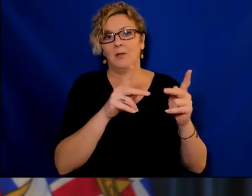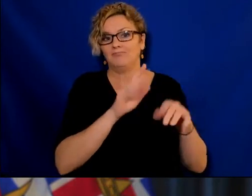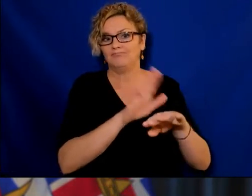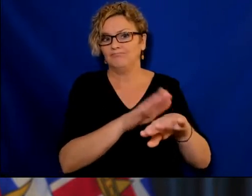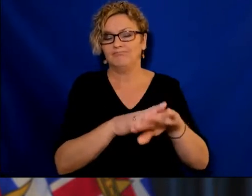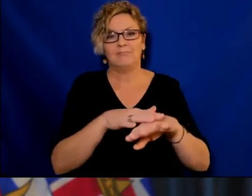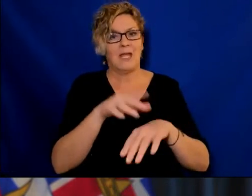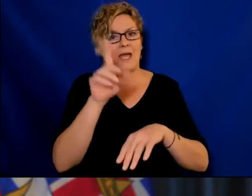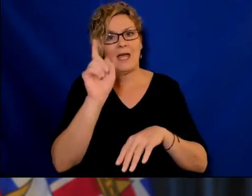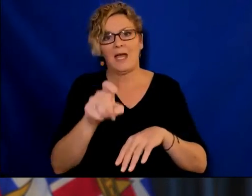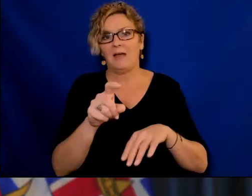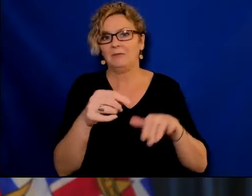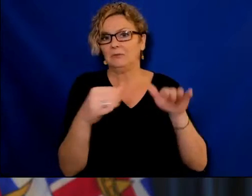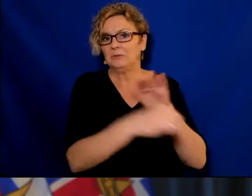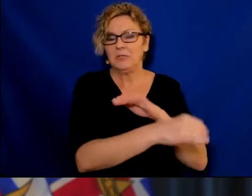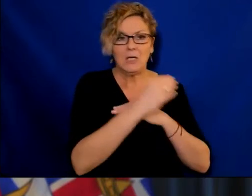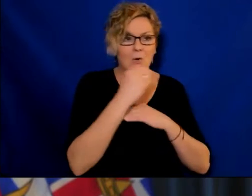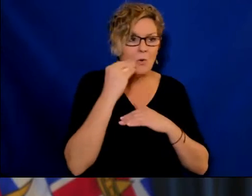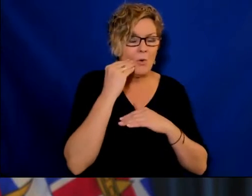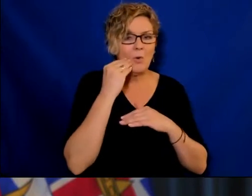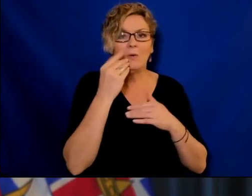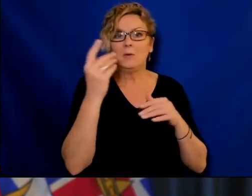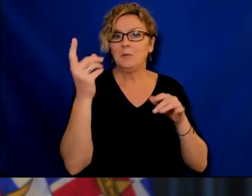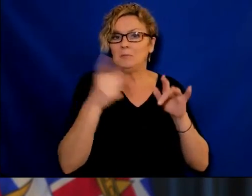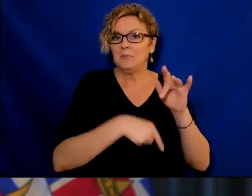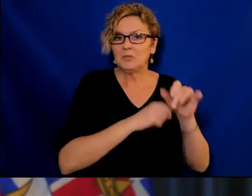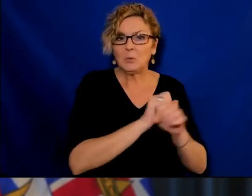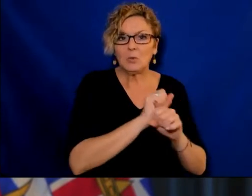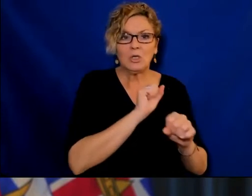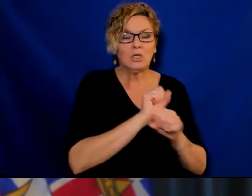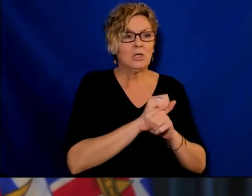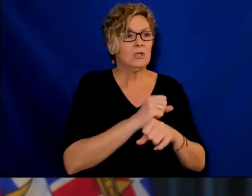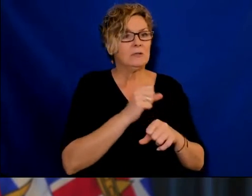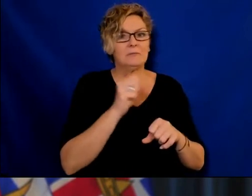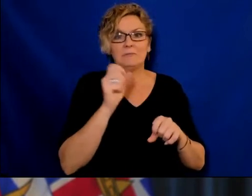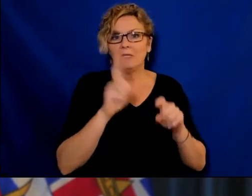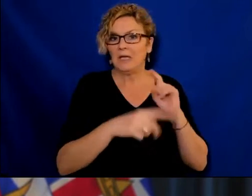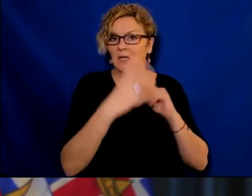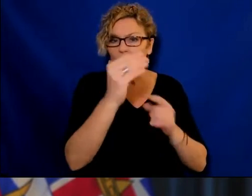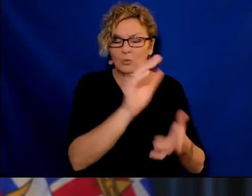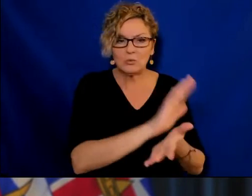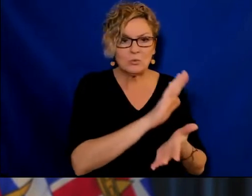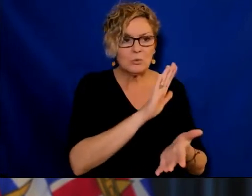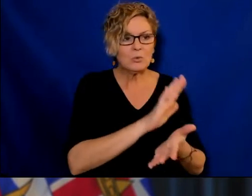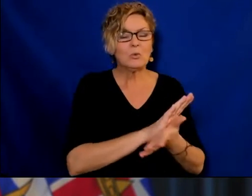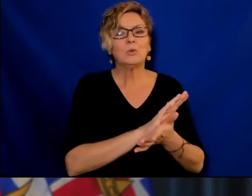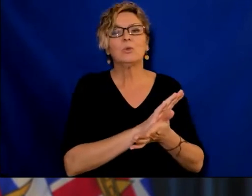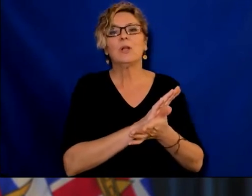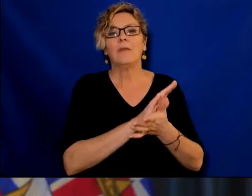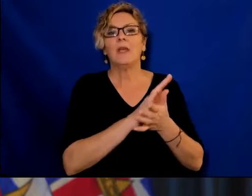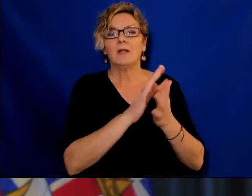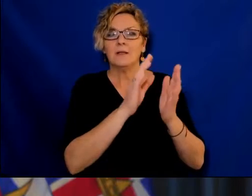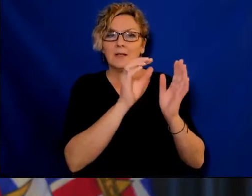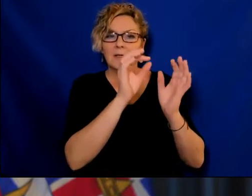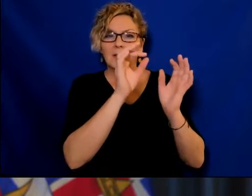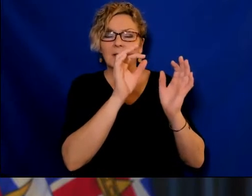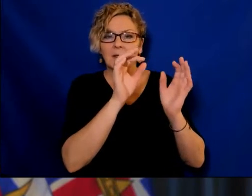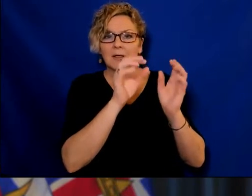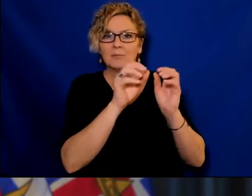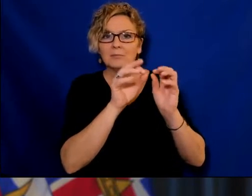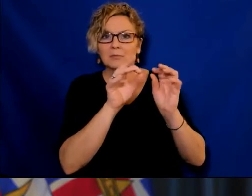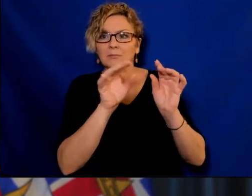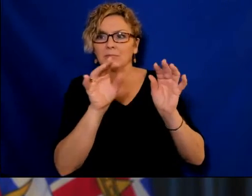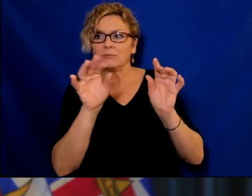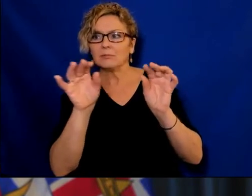Dr. Henry just talked about the things that we can do to make things better, how we can work together by standing apart. Right now, each of us